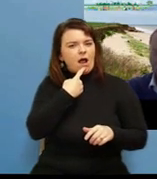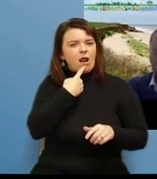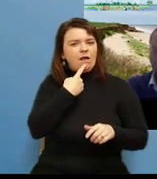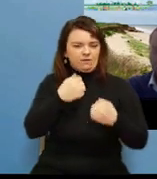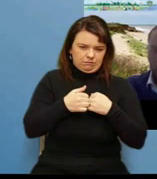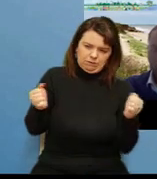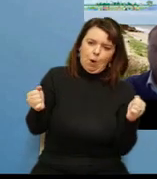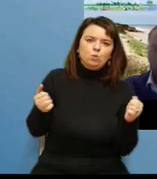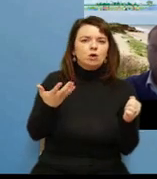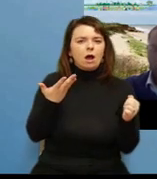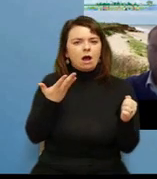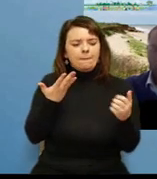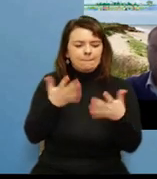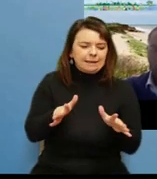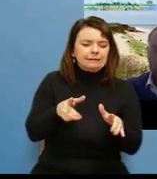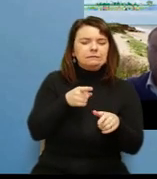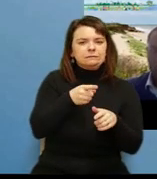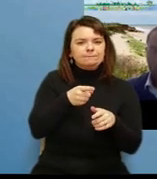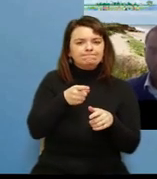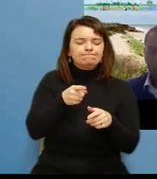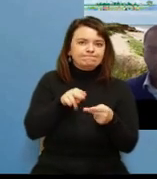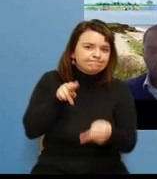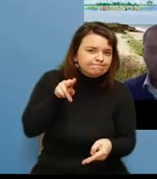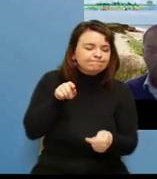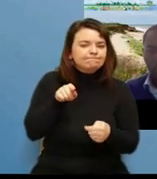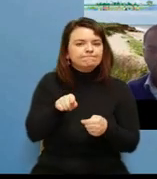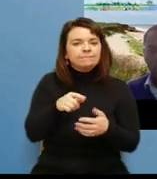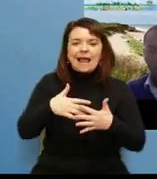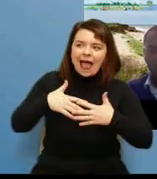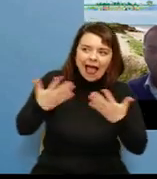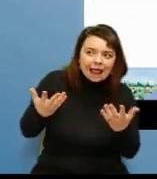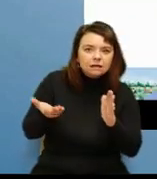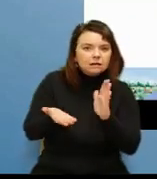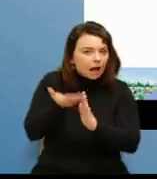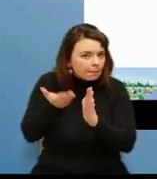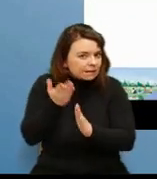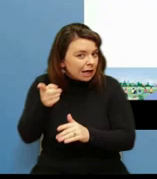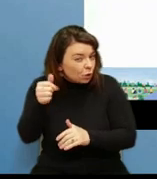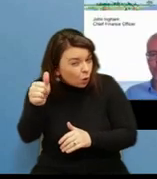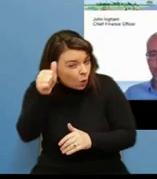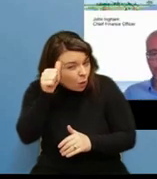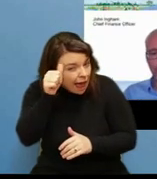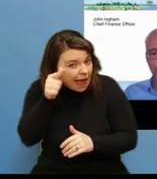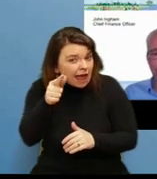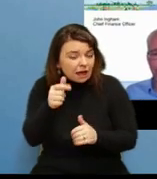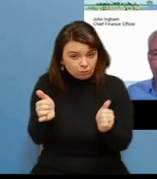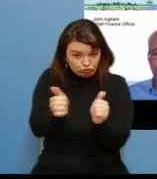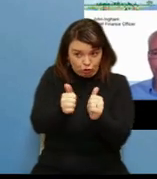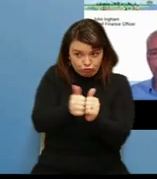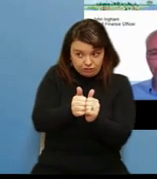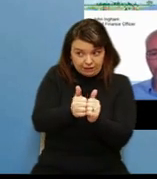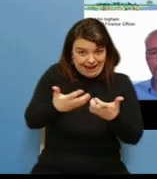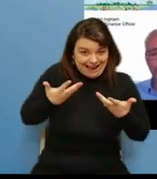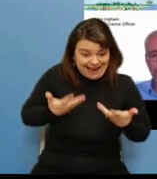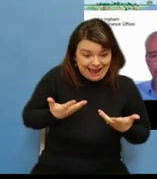gone up. Is there any update as far as you're aware of, or is it appropriate to bring this